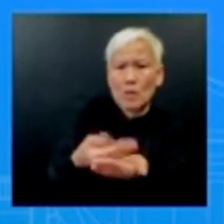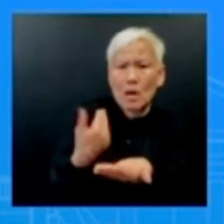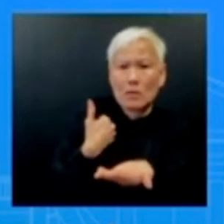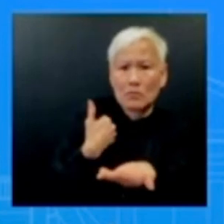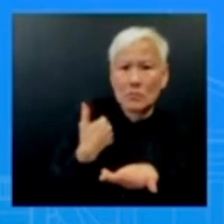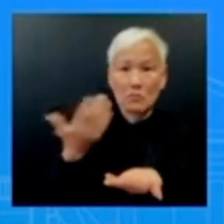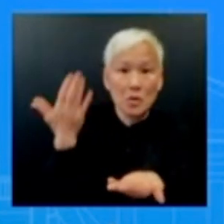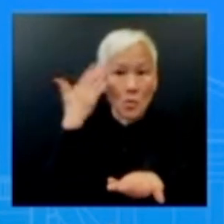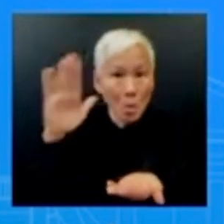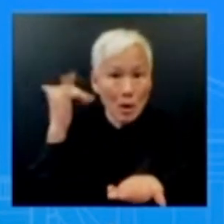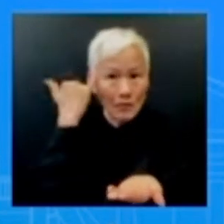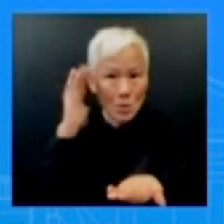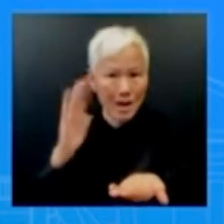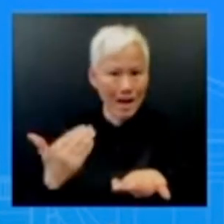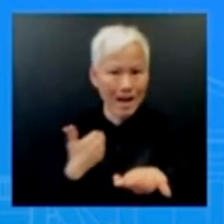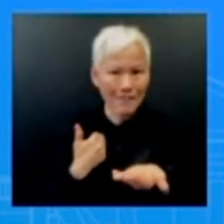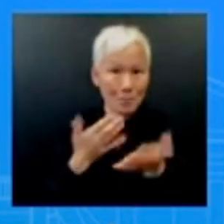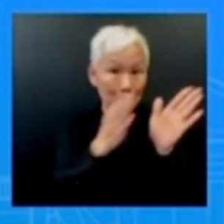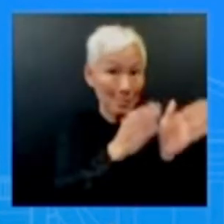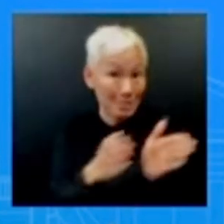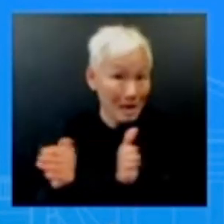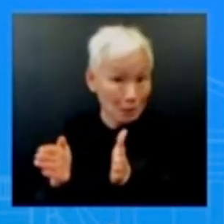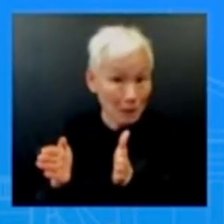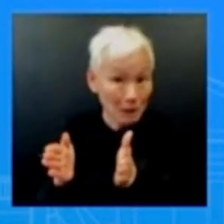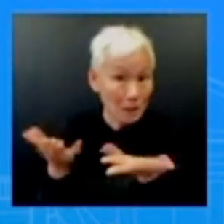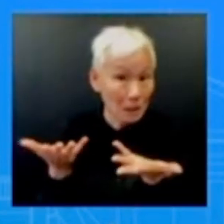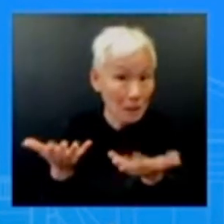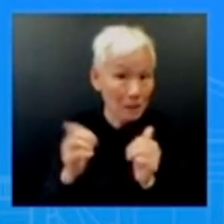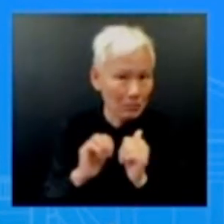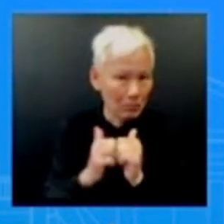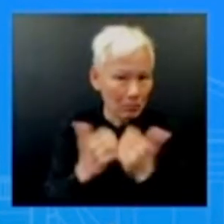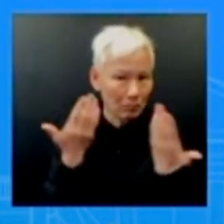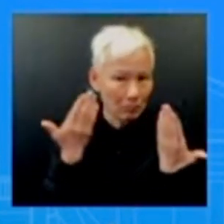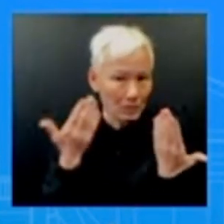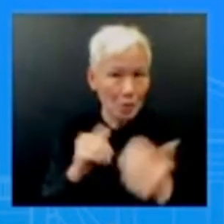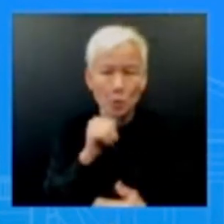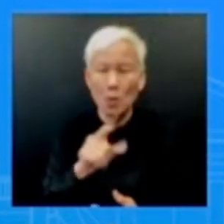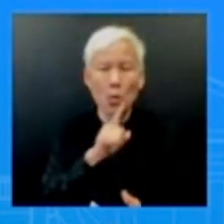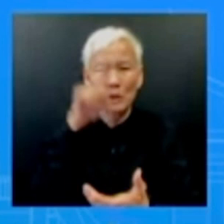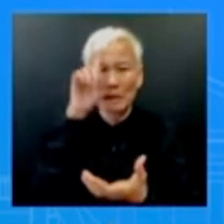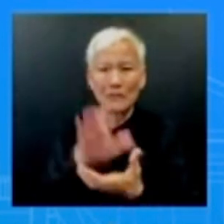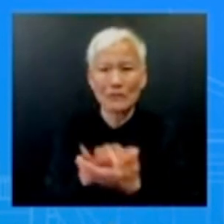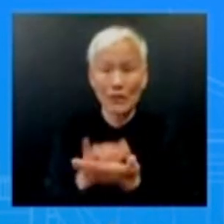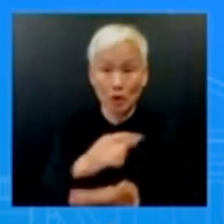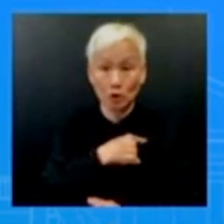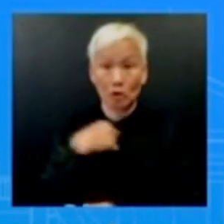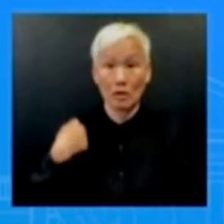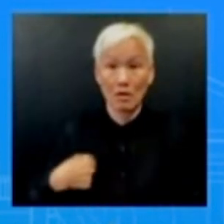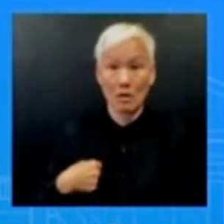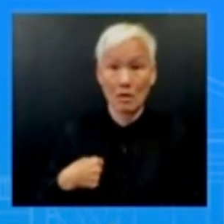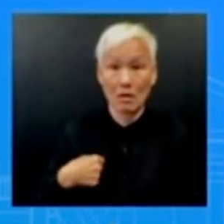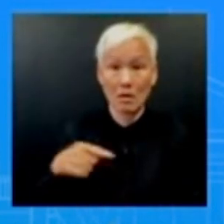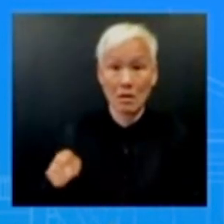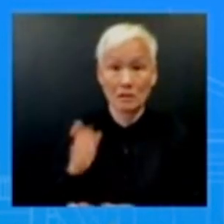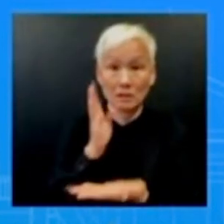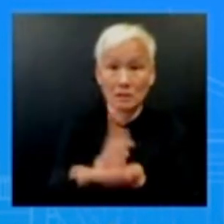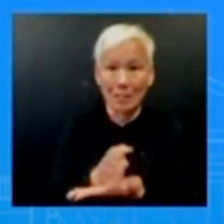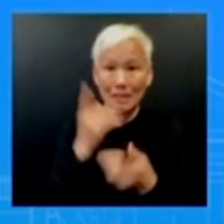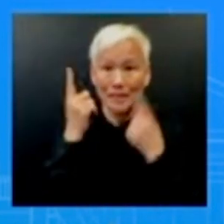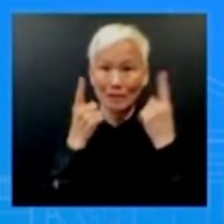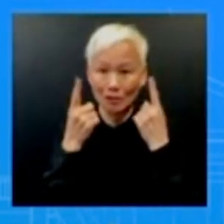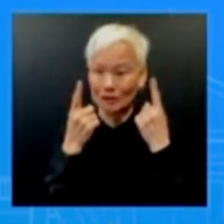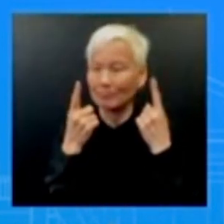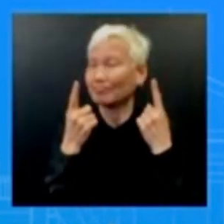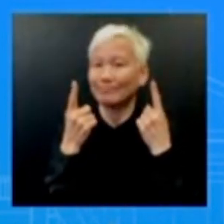sort of arrangement. I would just tell you that we still don't believe that China's taking it off the table. We still don't believe and haven't seen any indication that